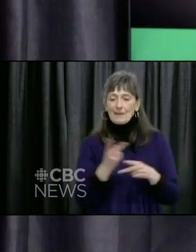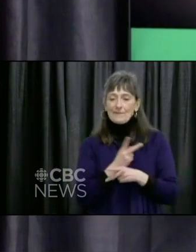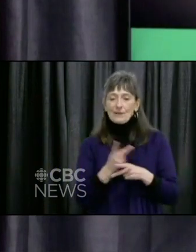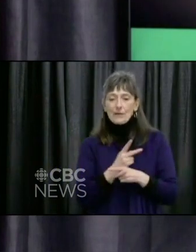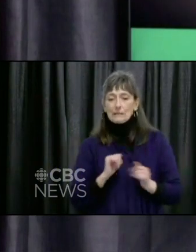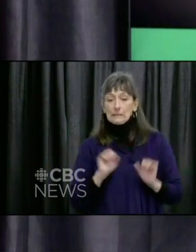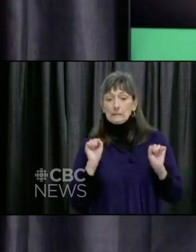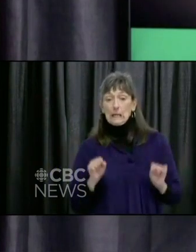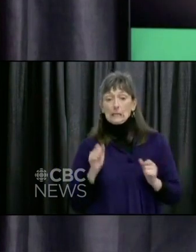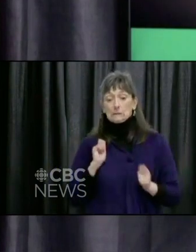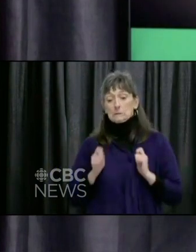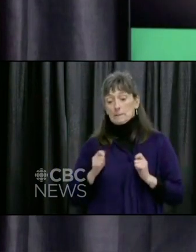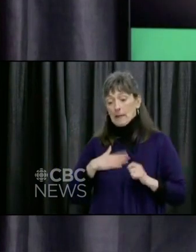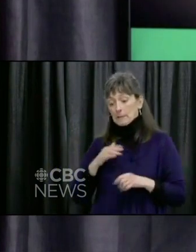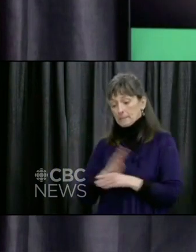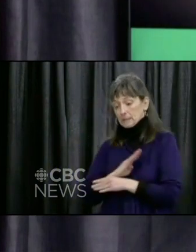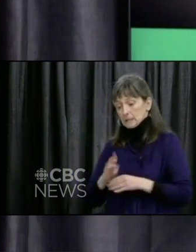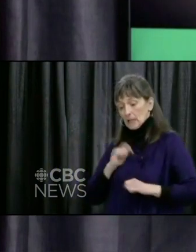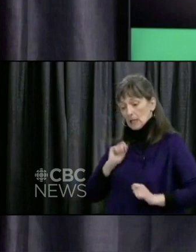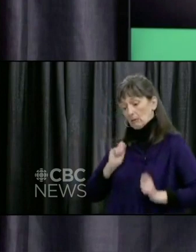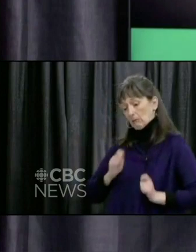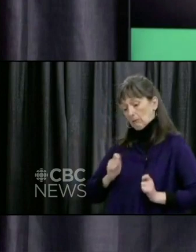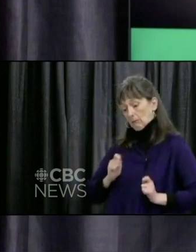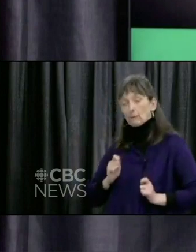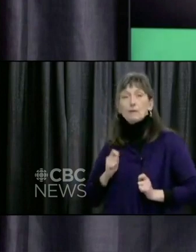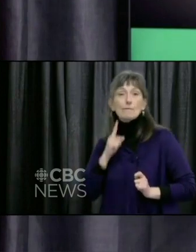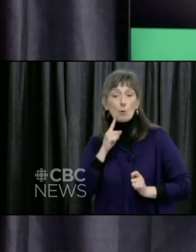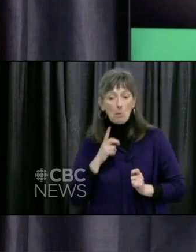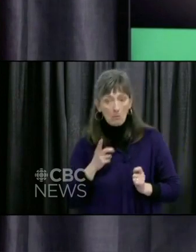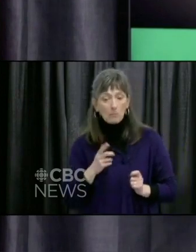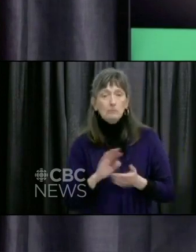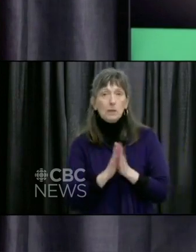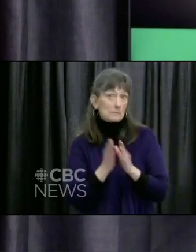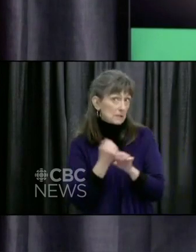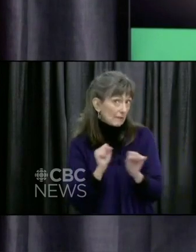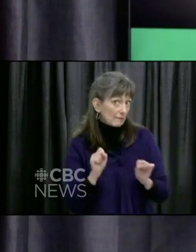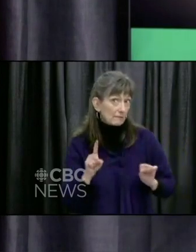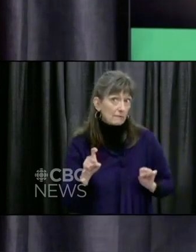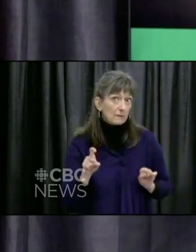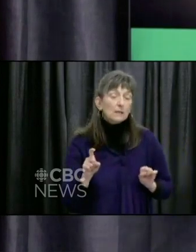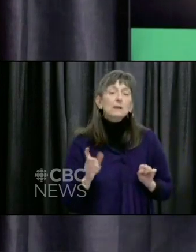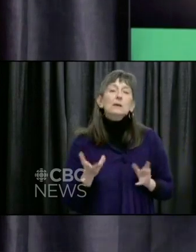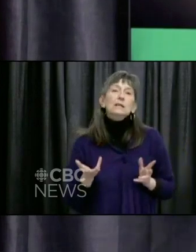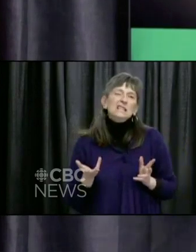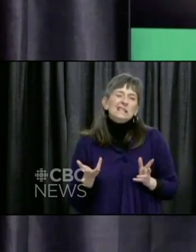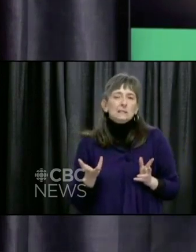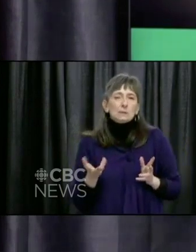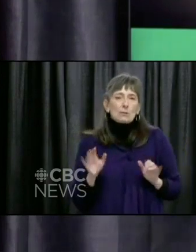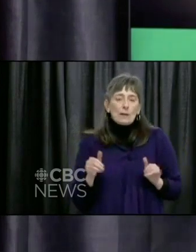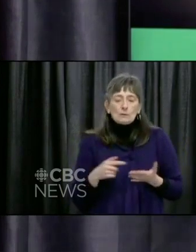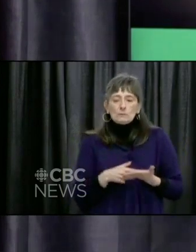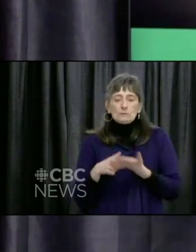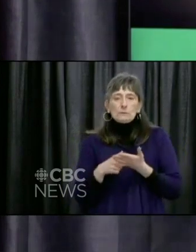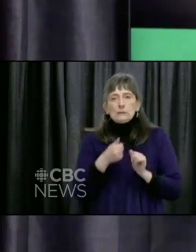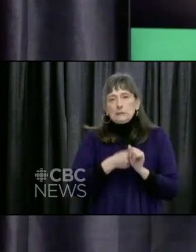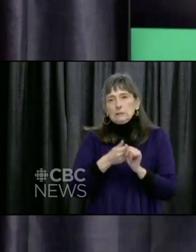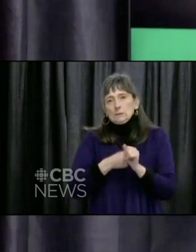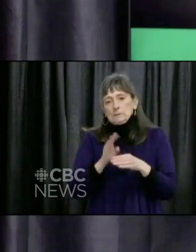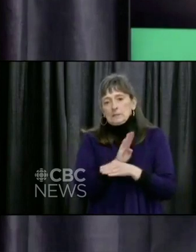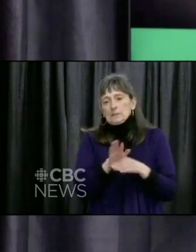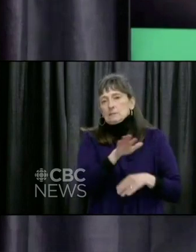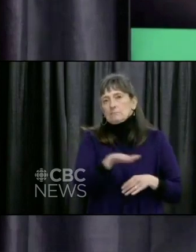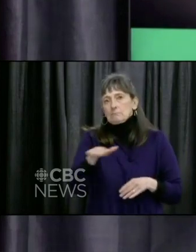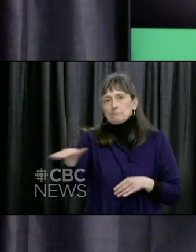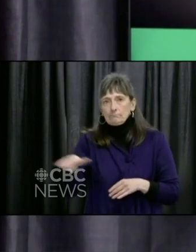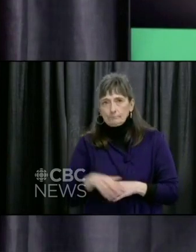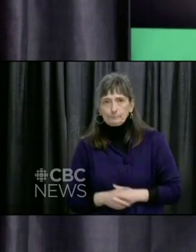can actually adapt to a change, and then subsequently have a gestalt of what is possible to do first as